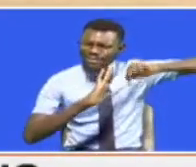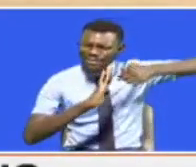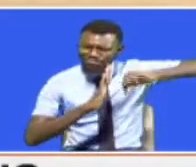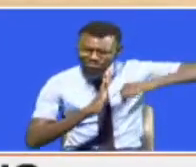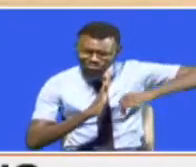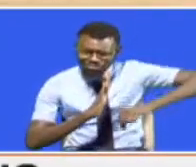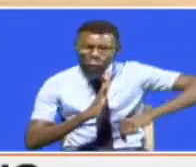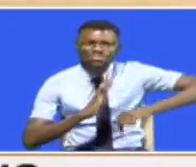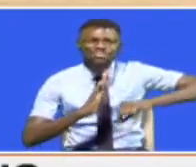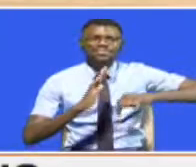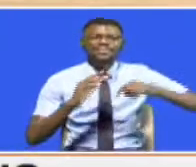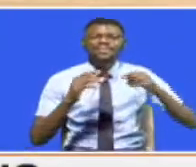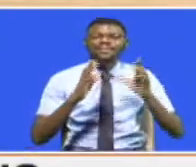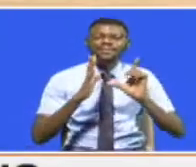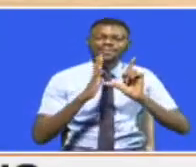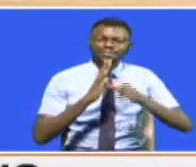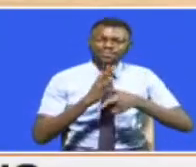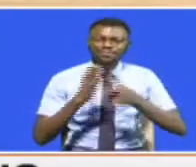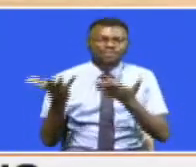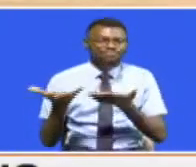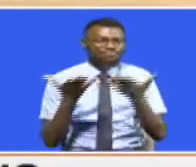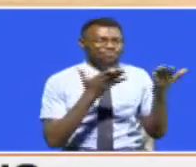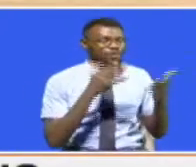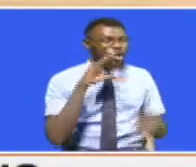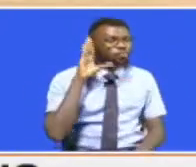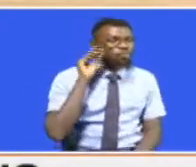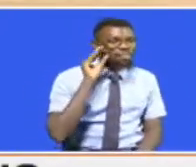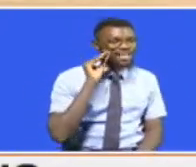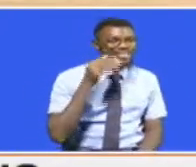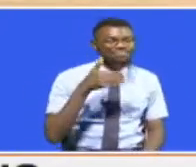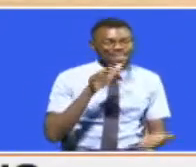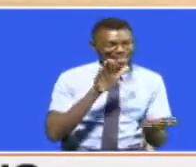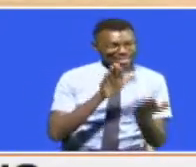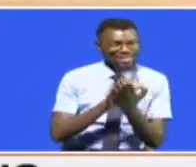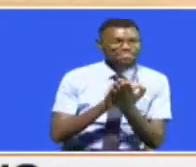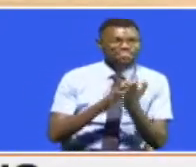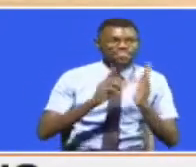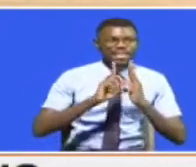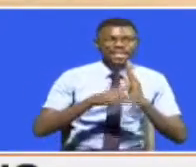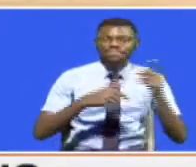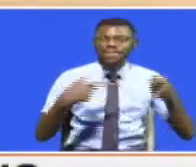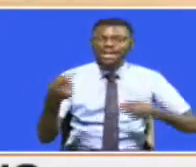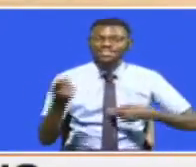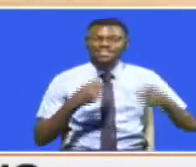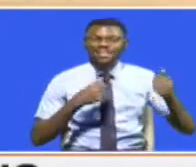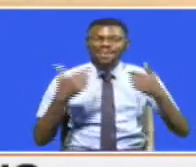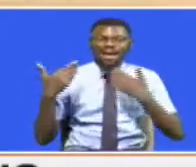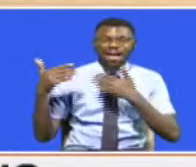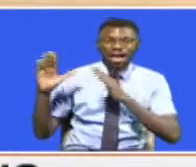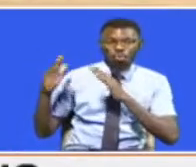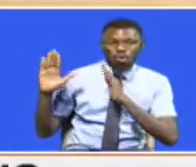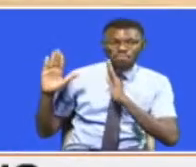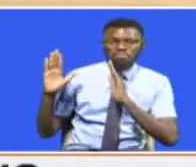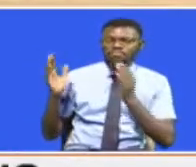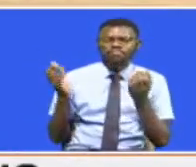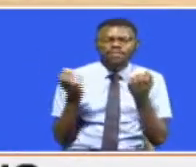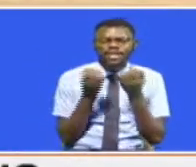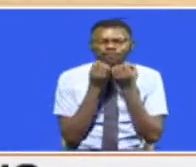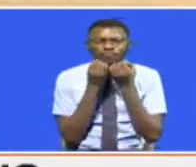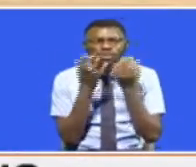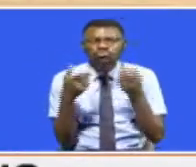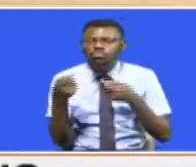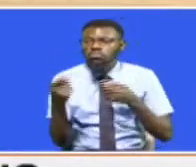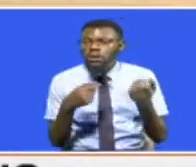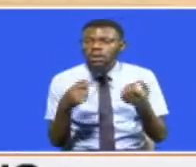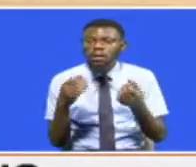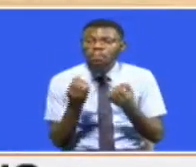of it. We know that it was stored in Mombasa for some time. It was later sold out. The information of how much it was